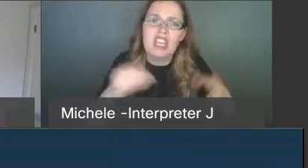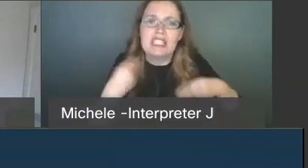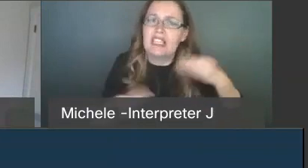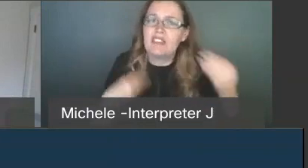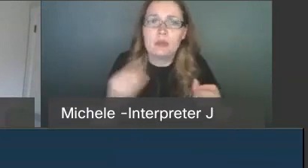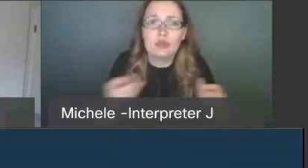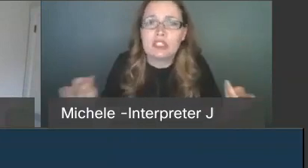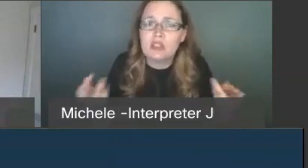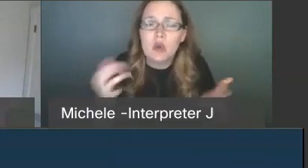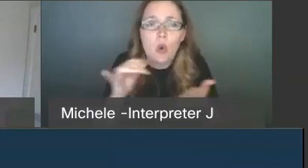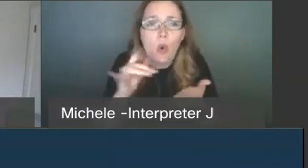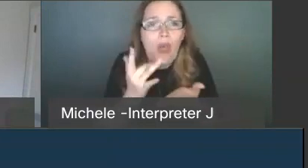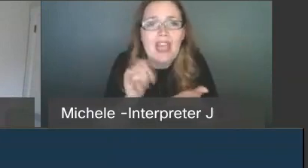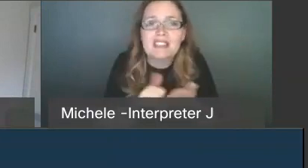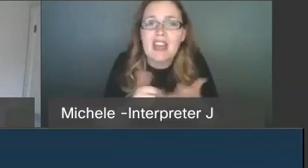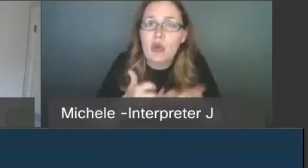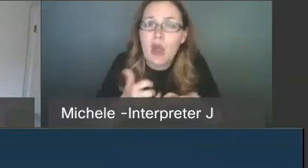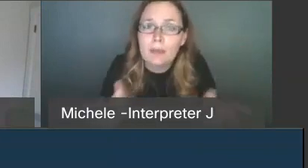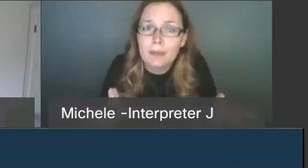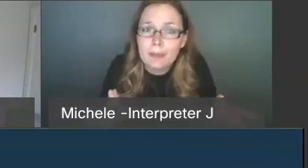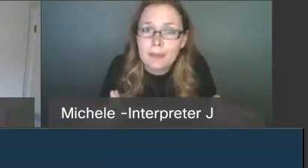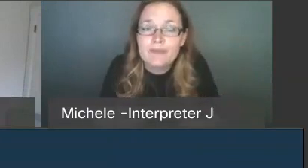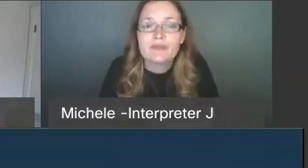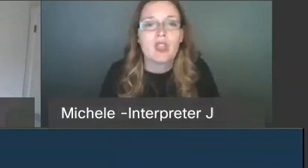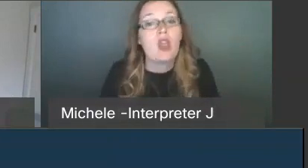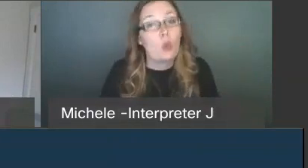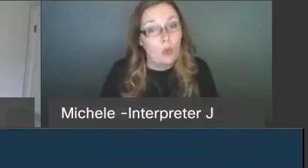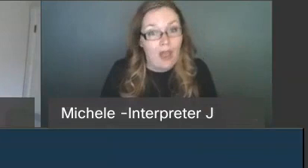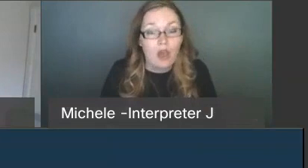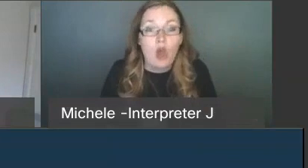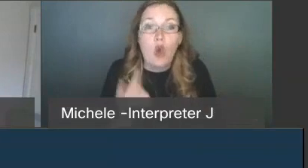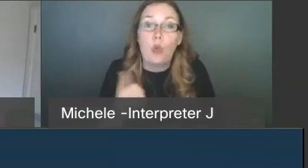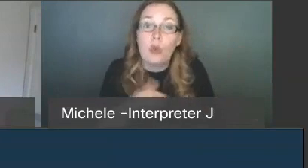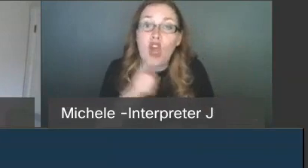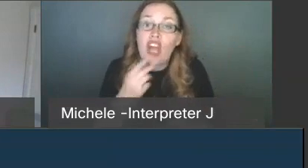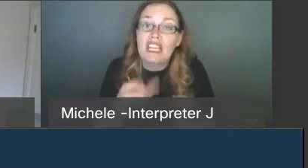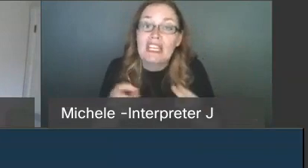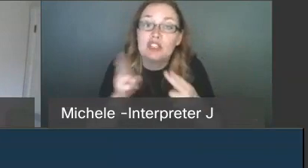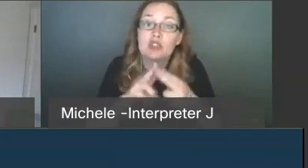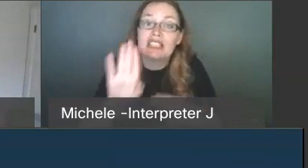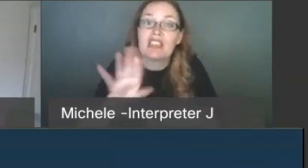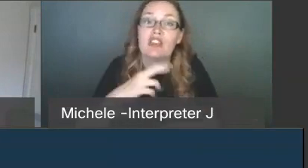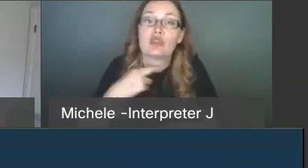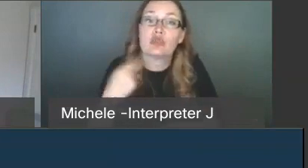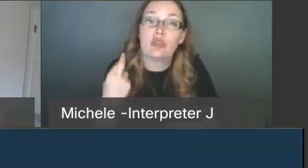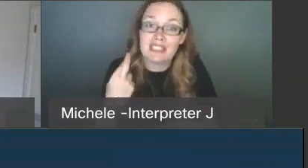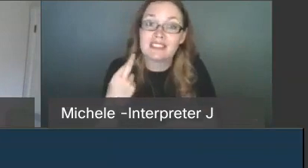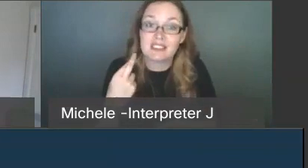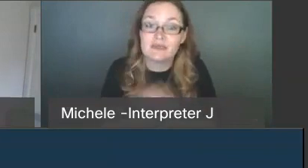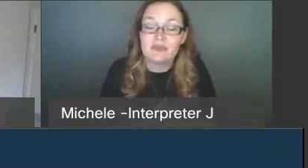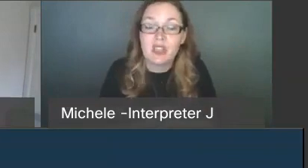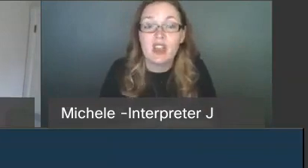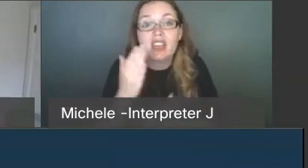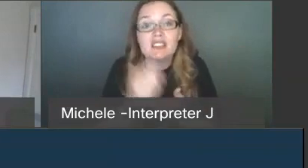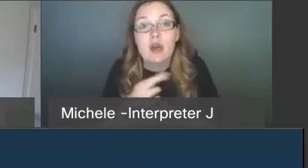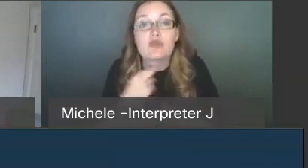issue? Well, the first reason is that we're actually increasing the risk factors. Some of the most common and well-known risk factors